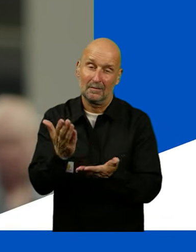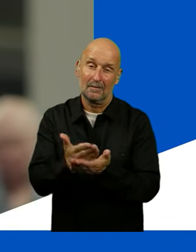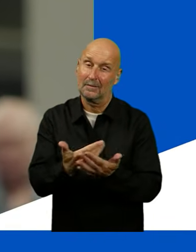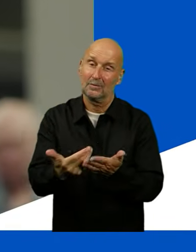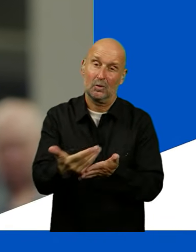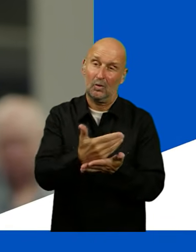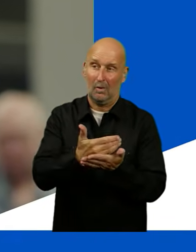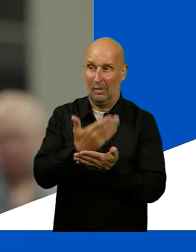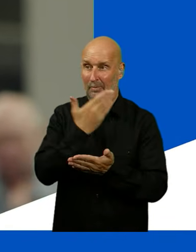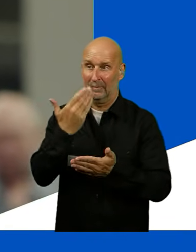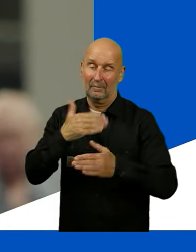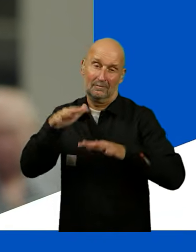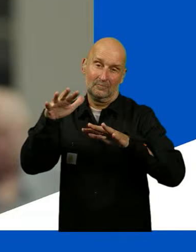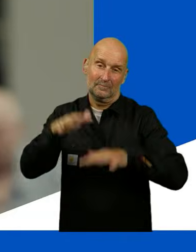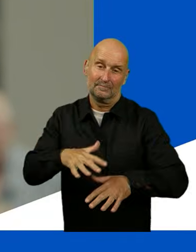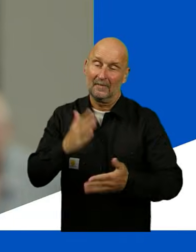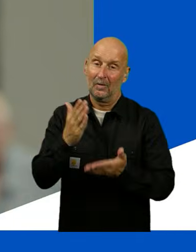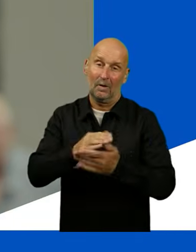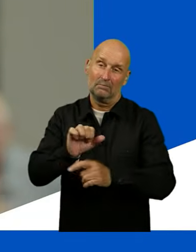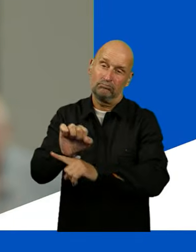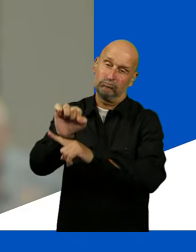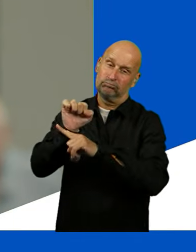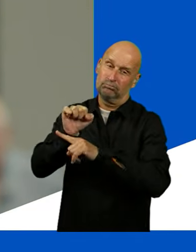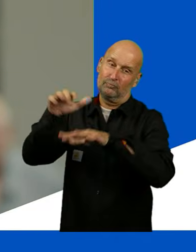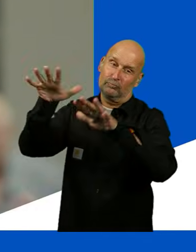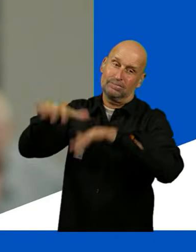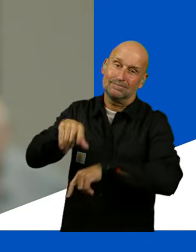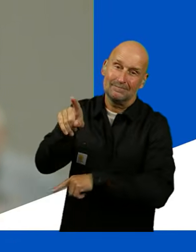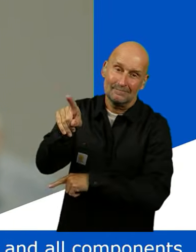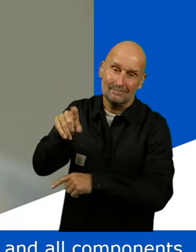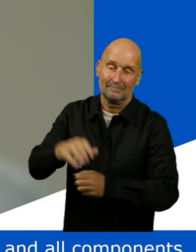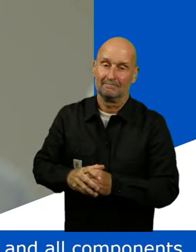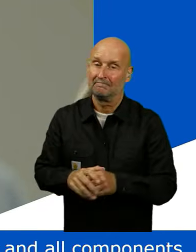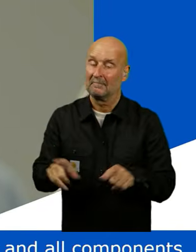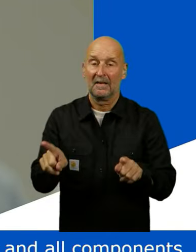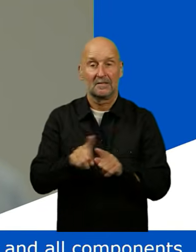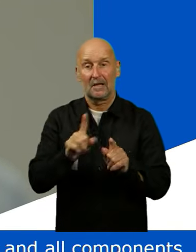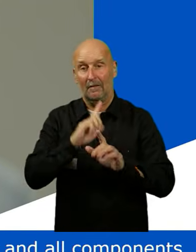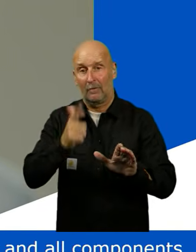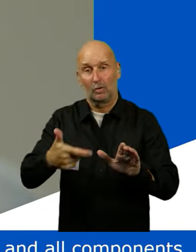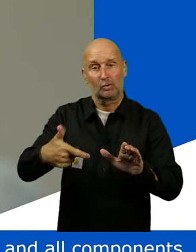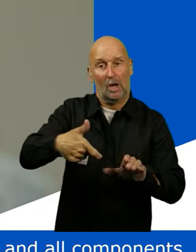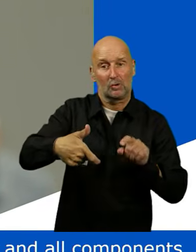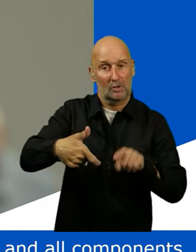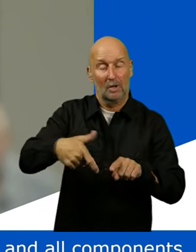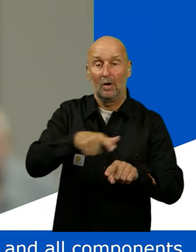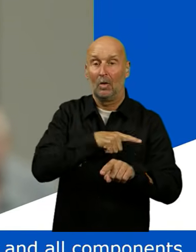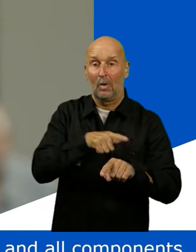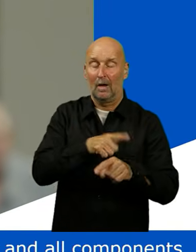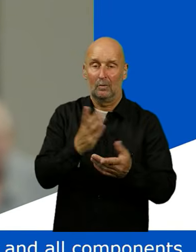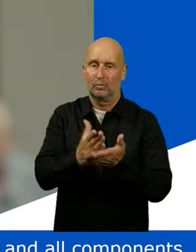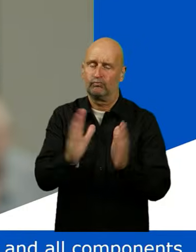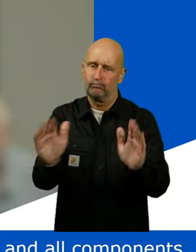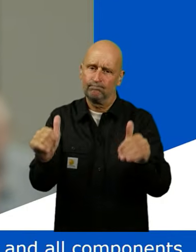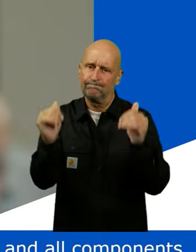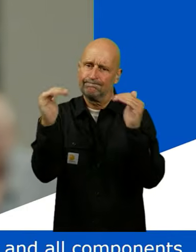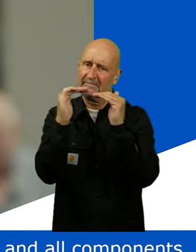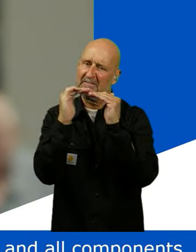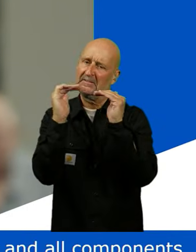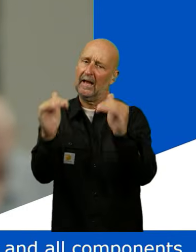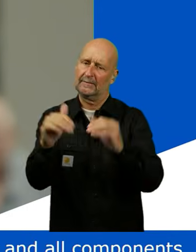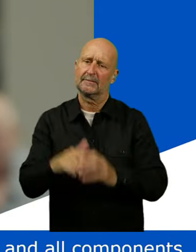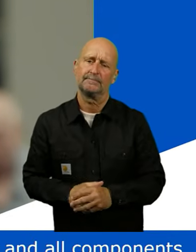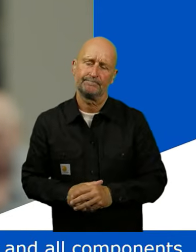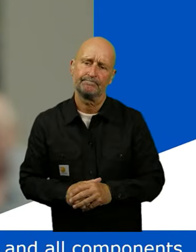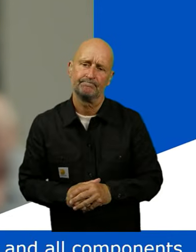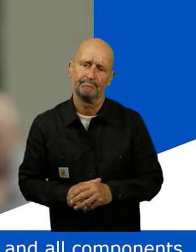and, weatherproof to the max. And it's the same for the chargers themselves. They're built to very, very high standards.